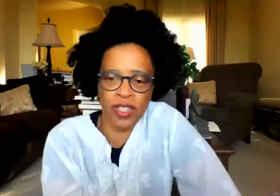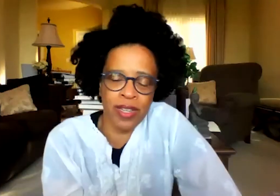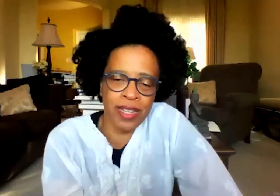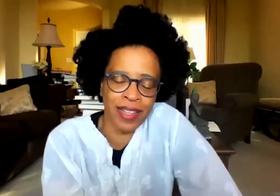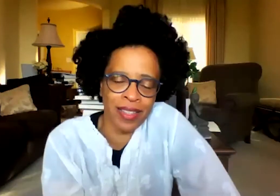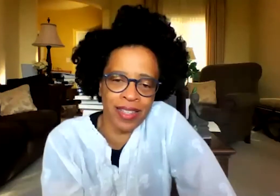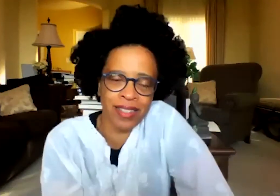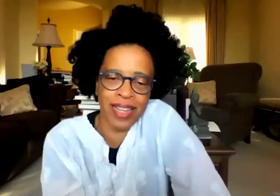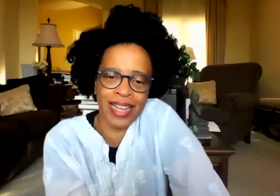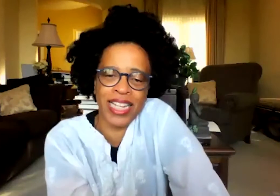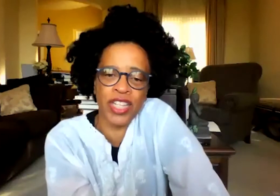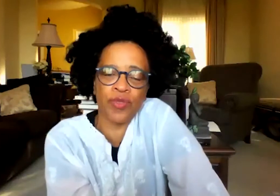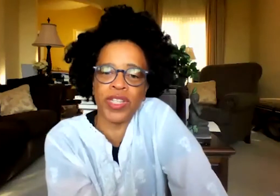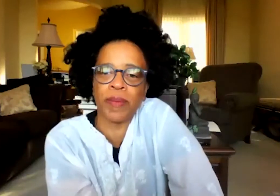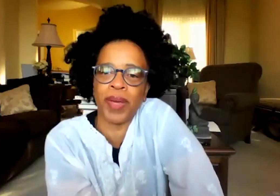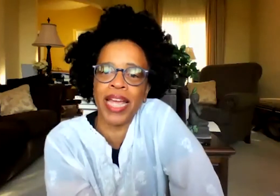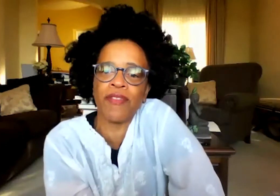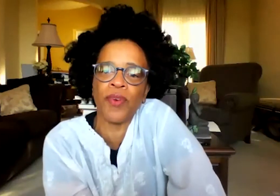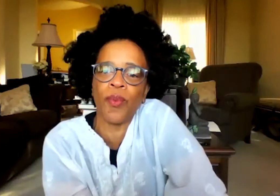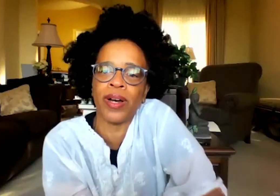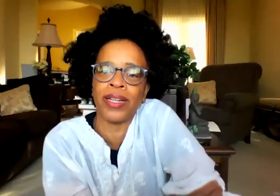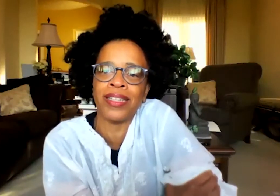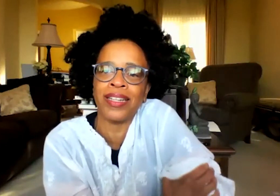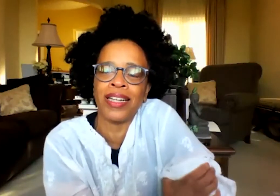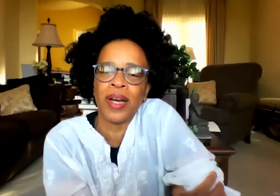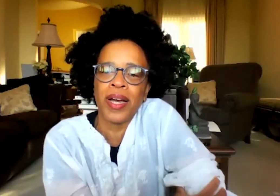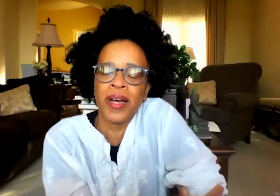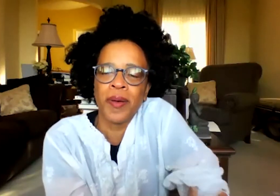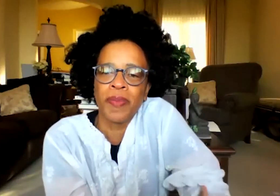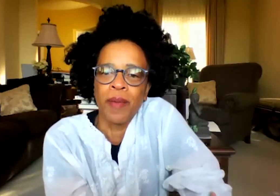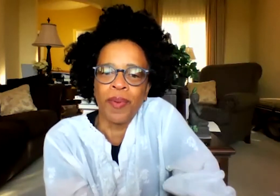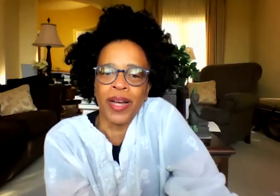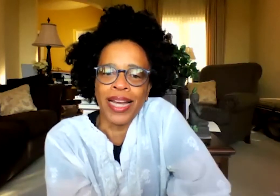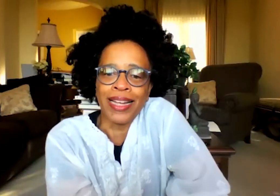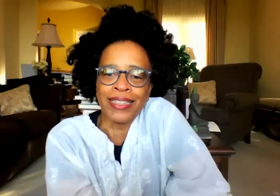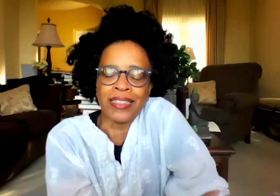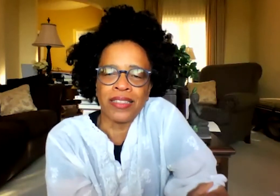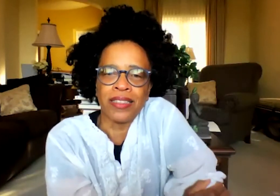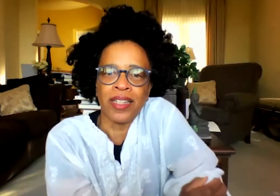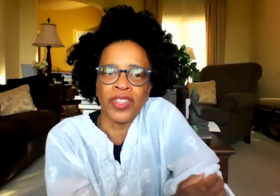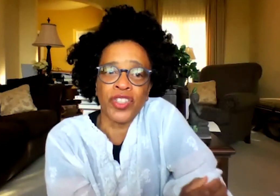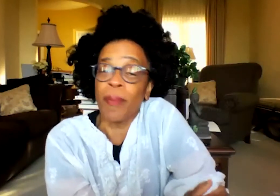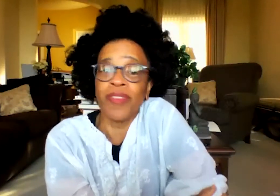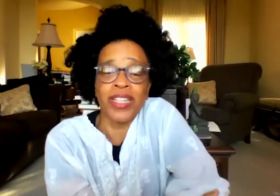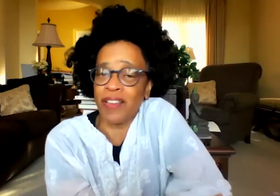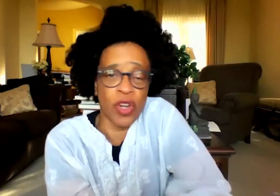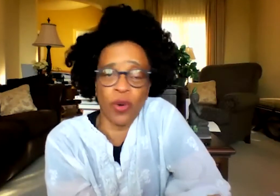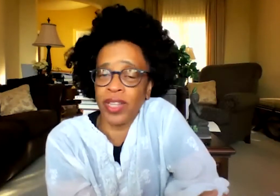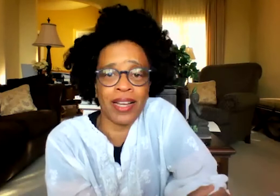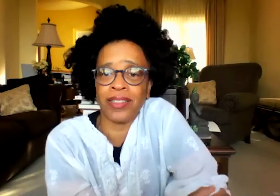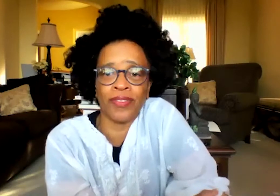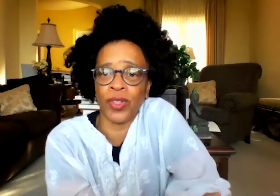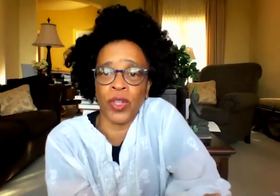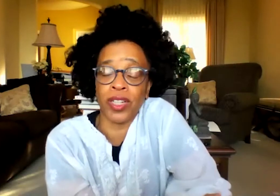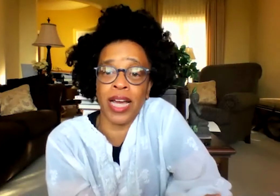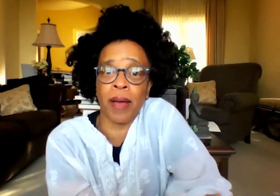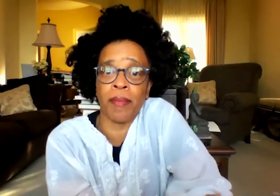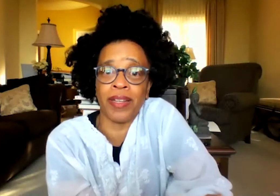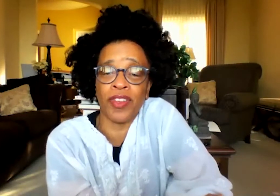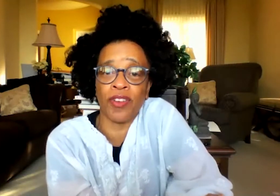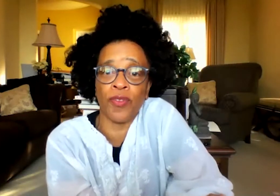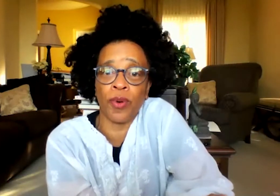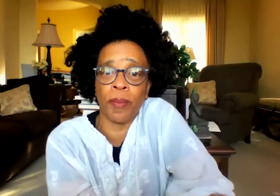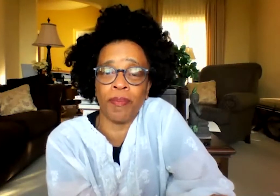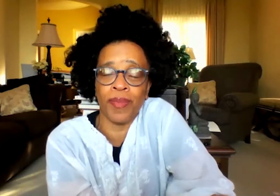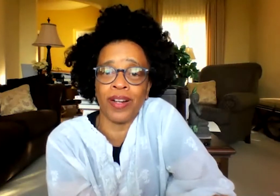And I think that history is a painful one, and some of us have known that for a long time